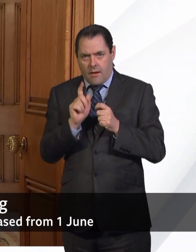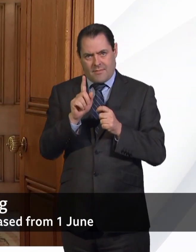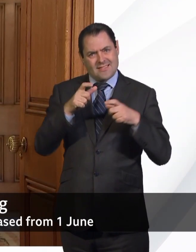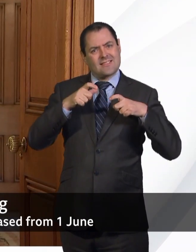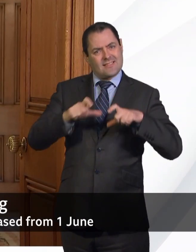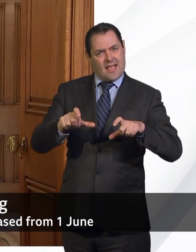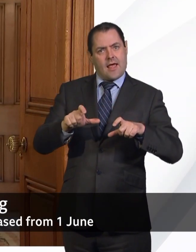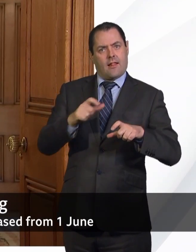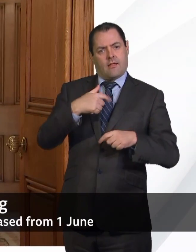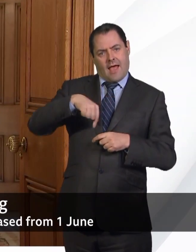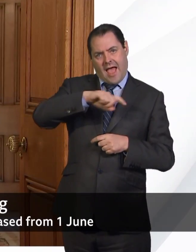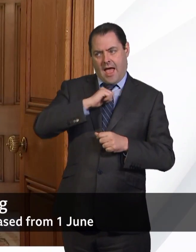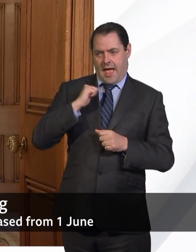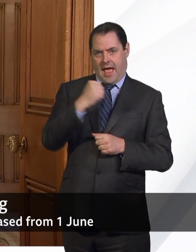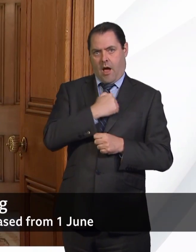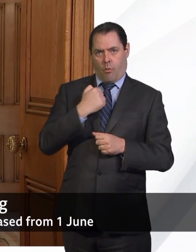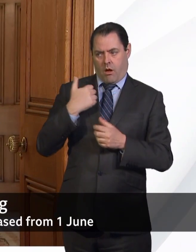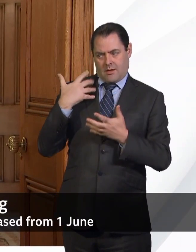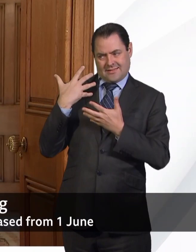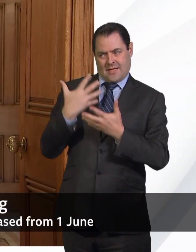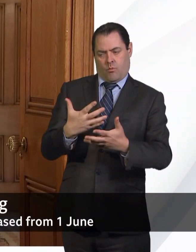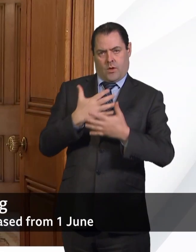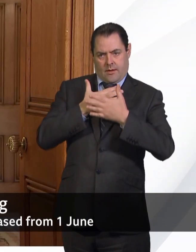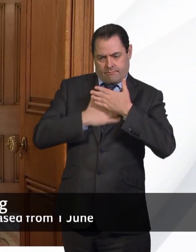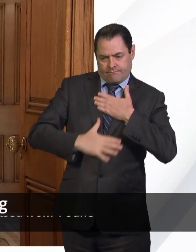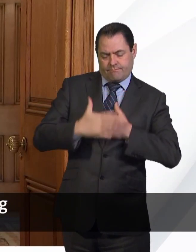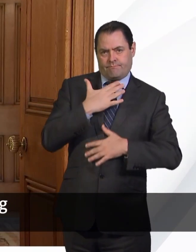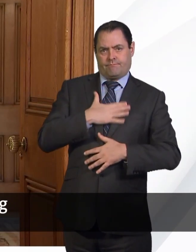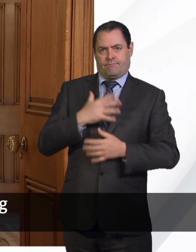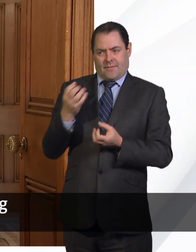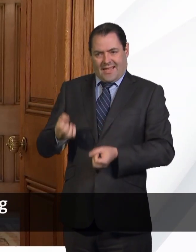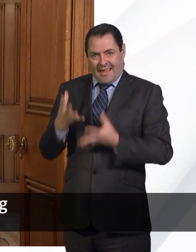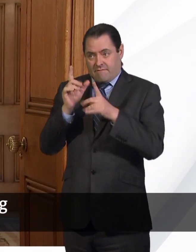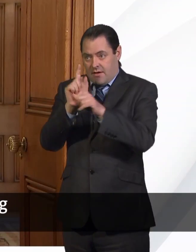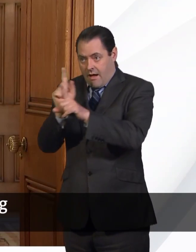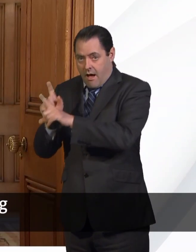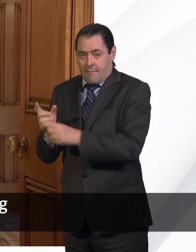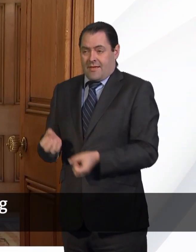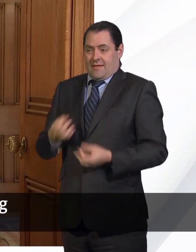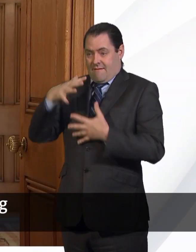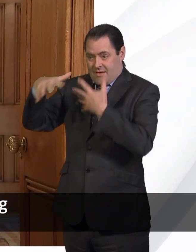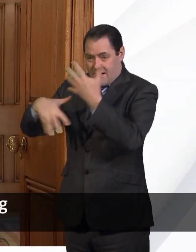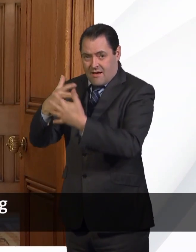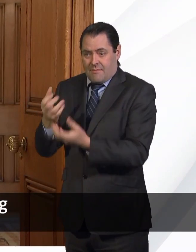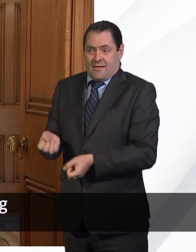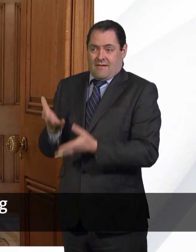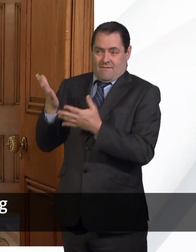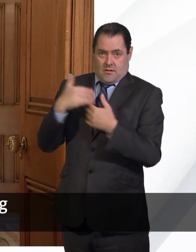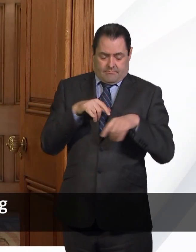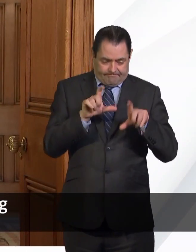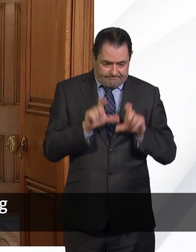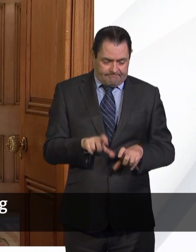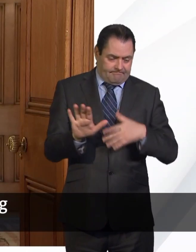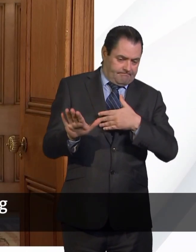same patience, the same hard work and sacrifices of the British people in lockdown that have got us so